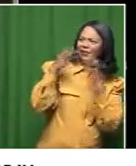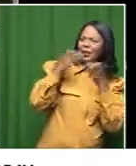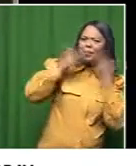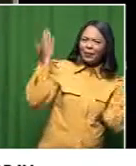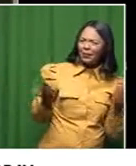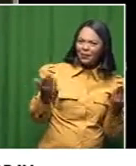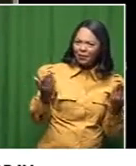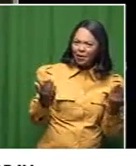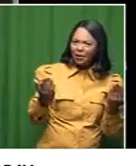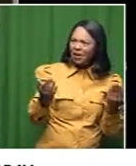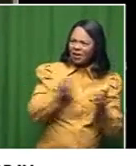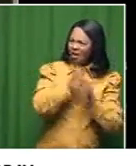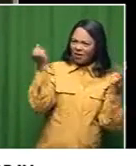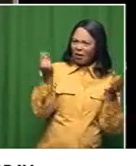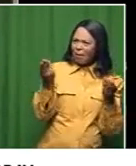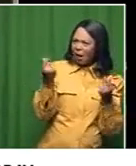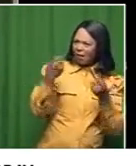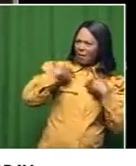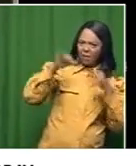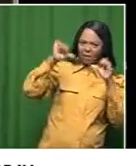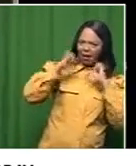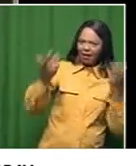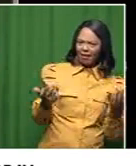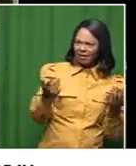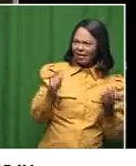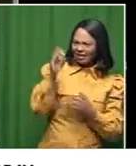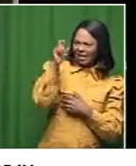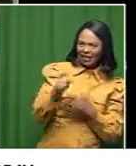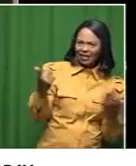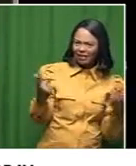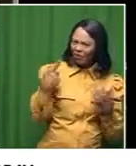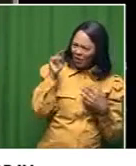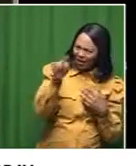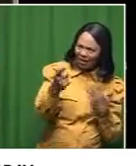for, why aren't we seeing more tax rebates for that?